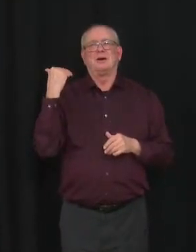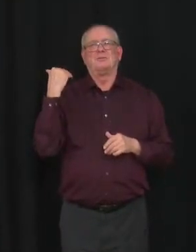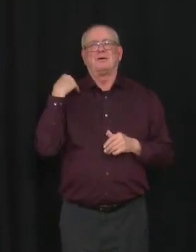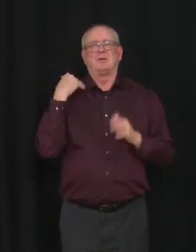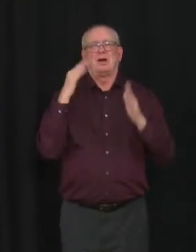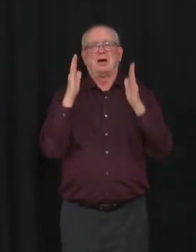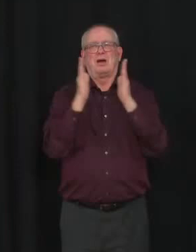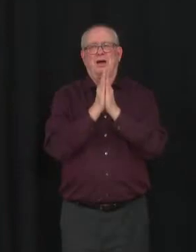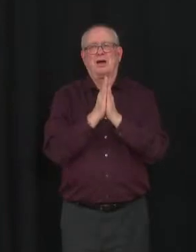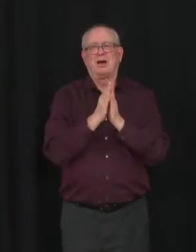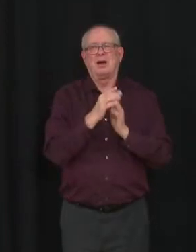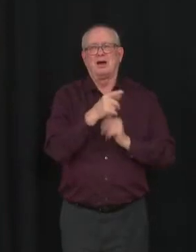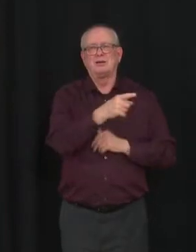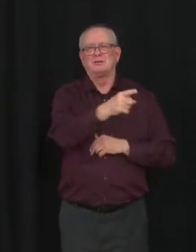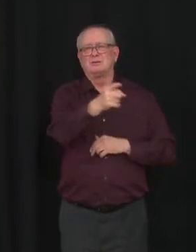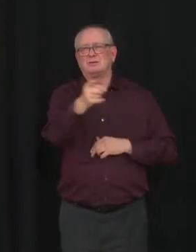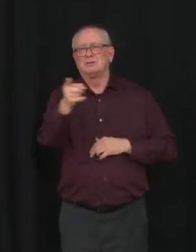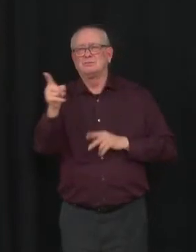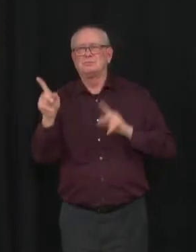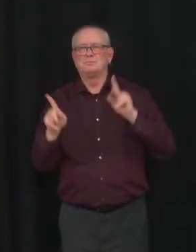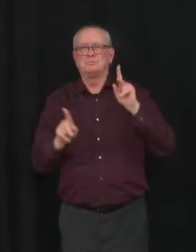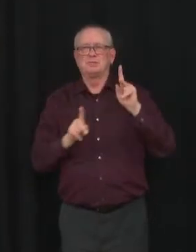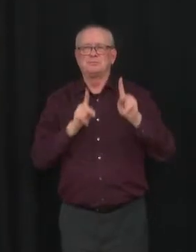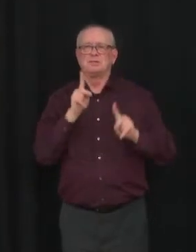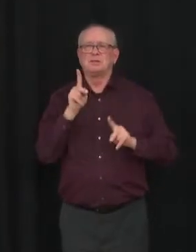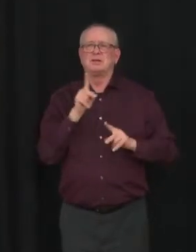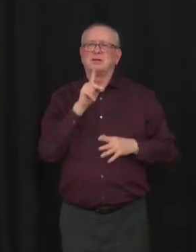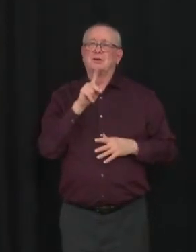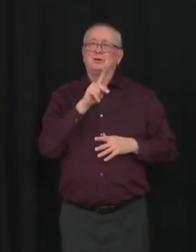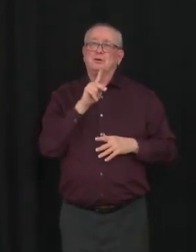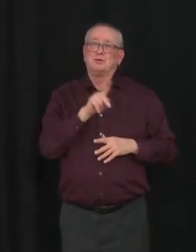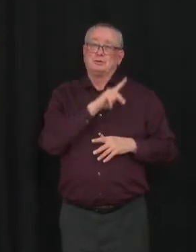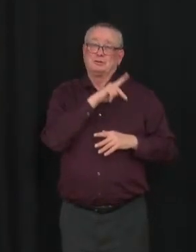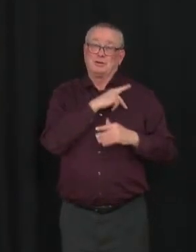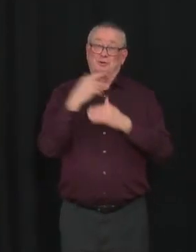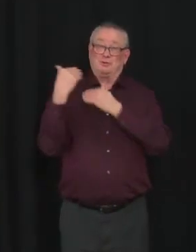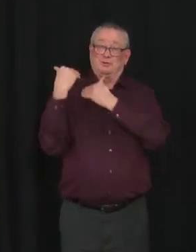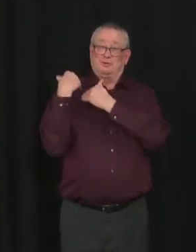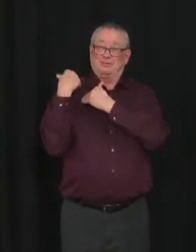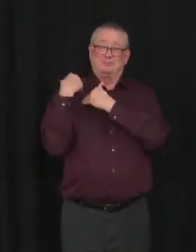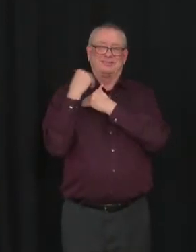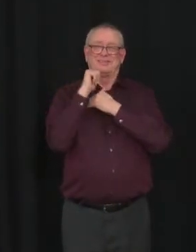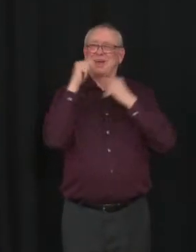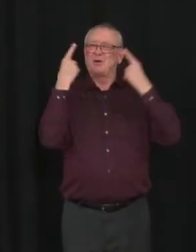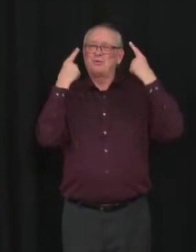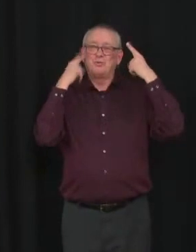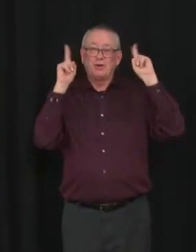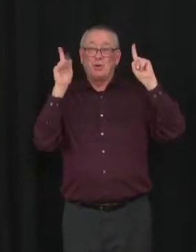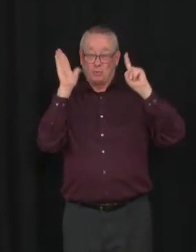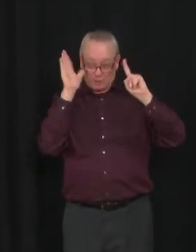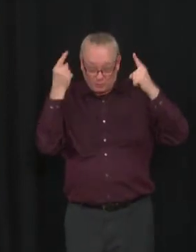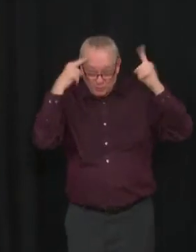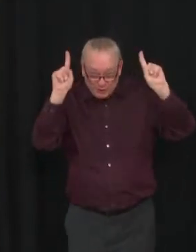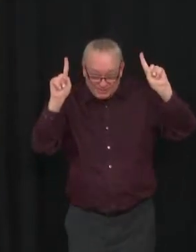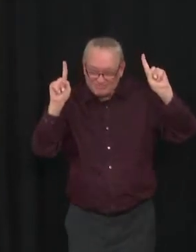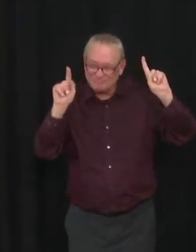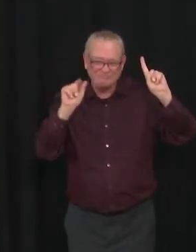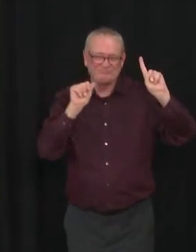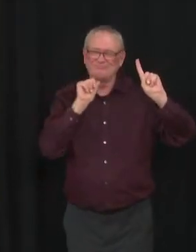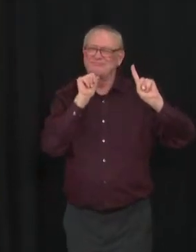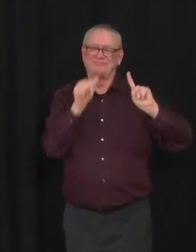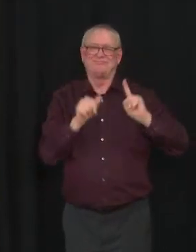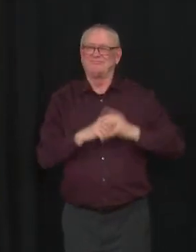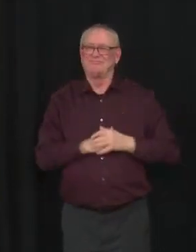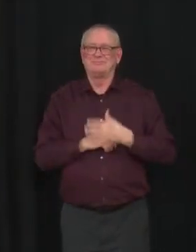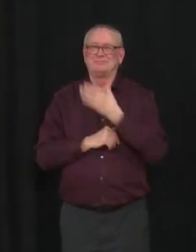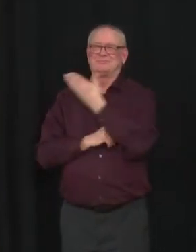responsibility before, and it really just didn't work. Why do you think it will work this time? Well, actually, Carrie, I'm not sure I agree with you, because if you go back